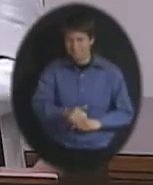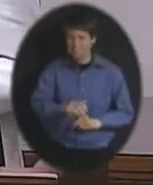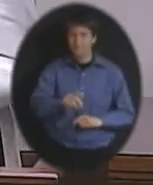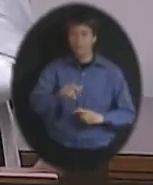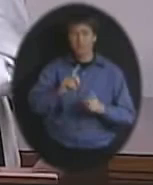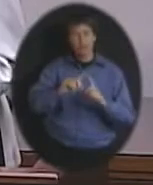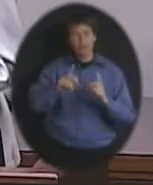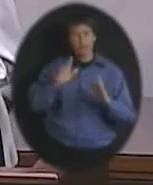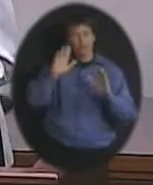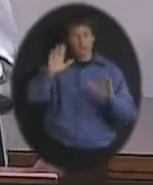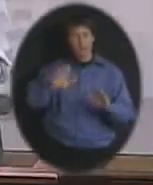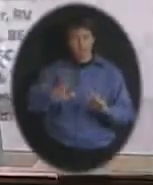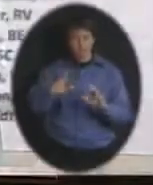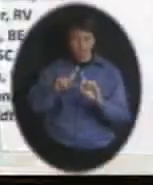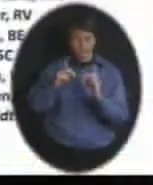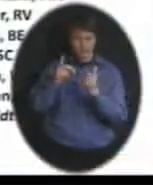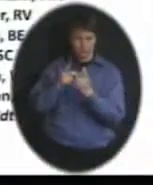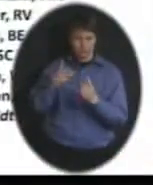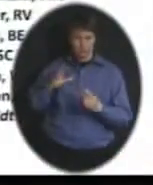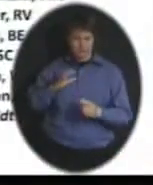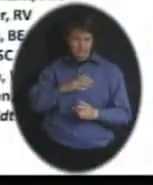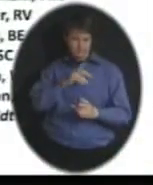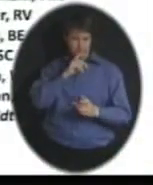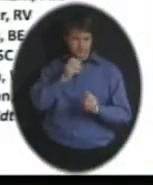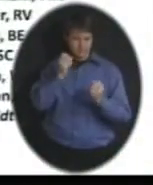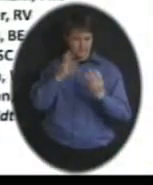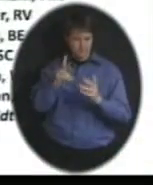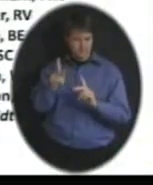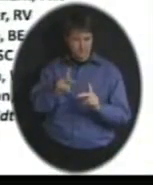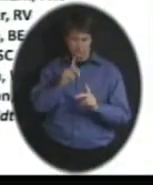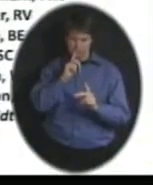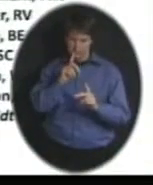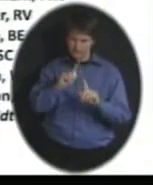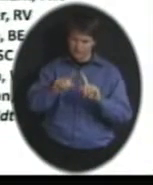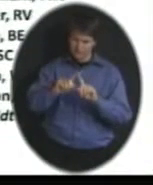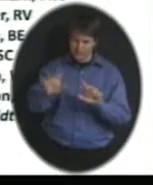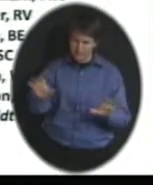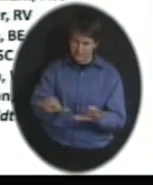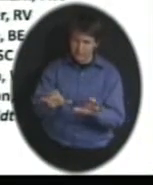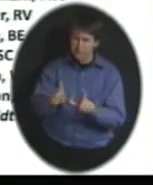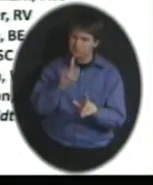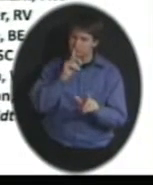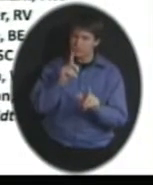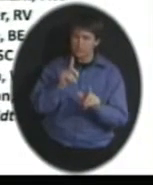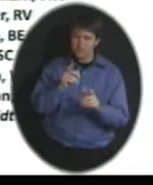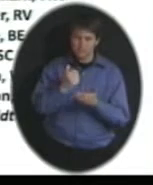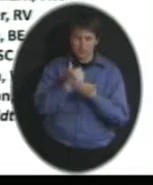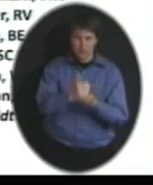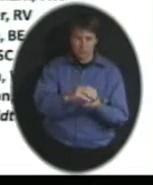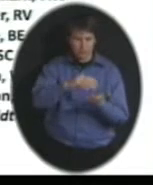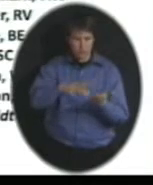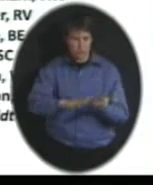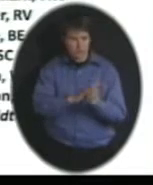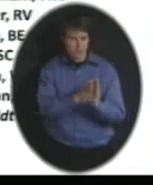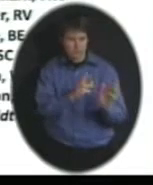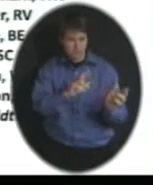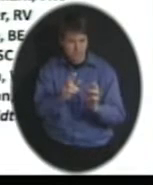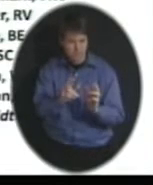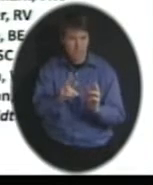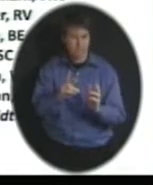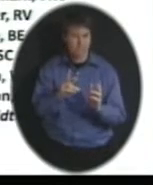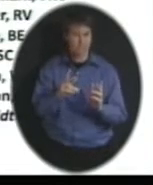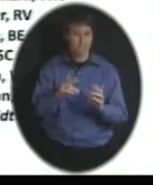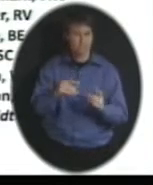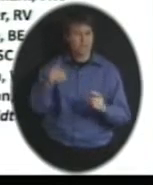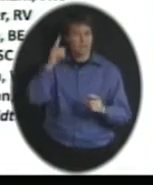district committee. And that committee put together so much of the activities and really got our students prepared. And I think you'll hear that a little bit